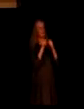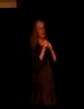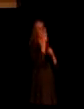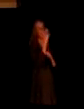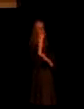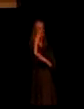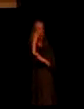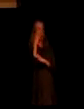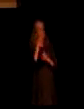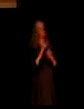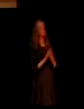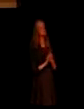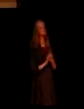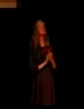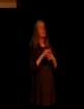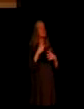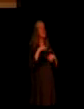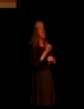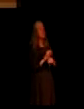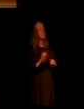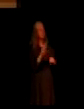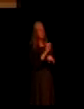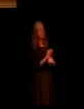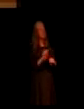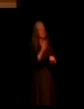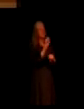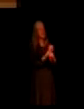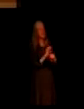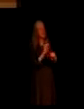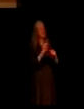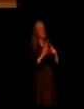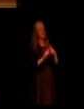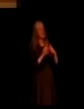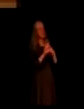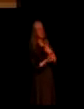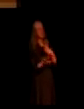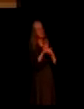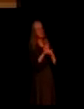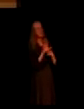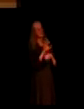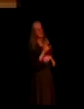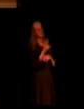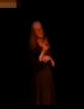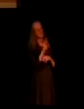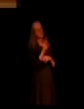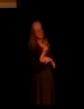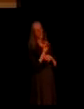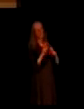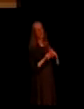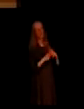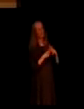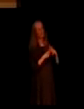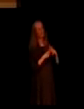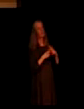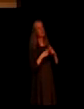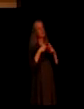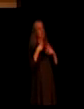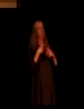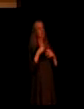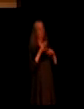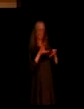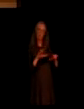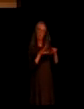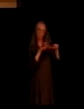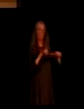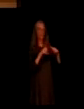I started working on in around 1980. So this was what I was doing